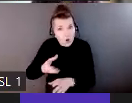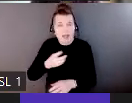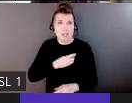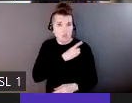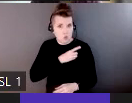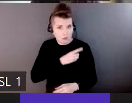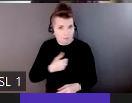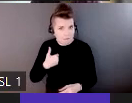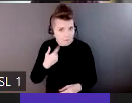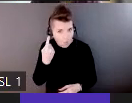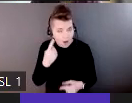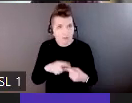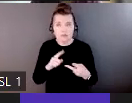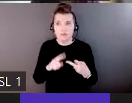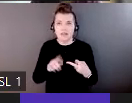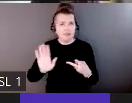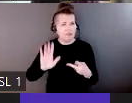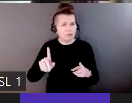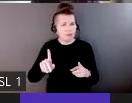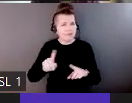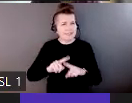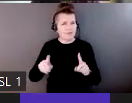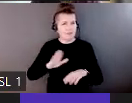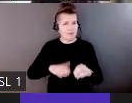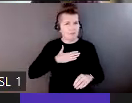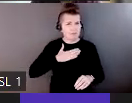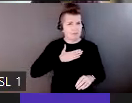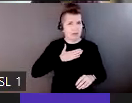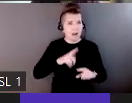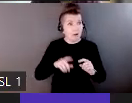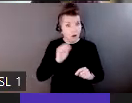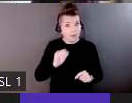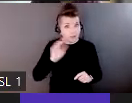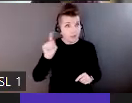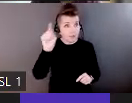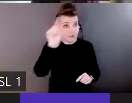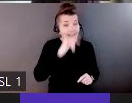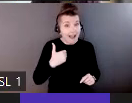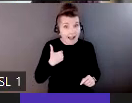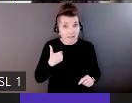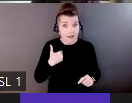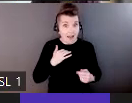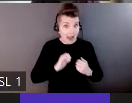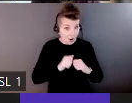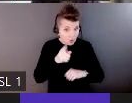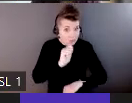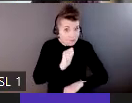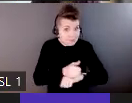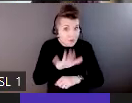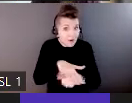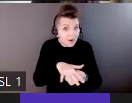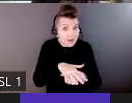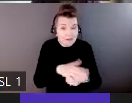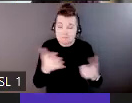Ours is a different type of model, but there is programs across Ontario. How do you get it? Through the front door